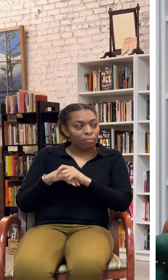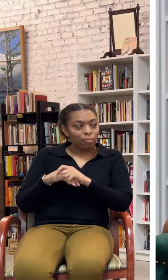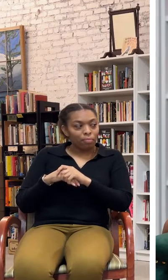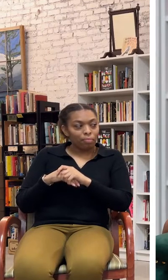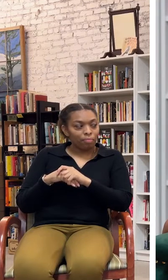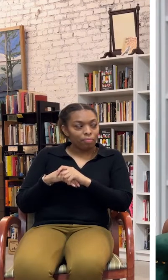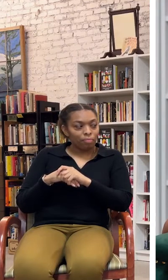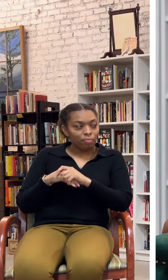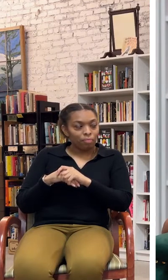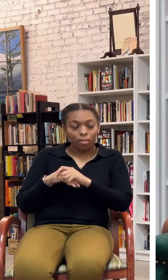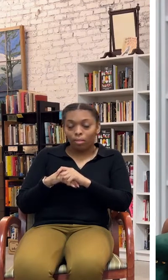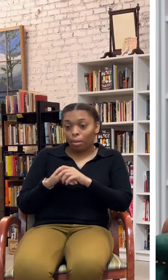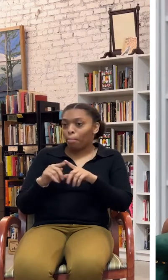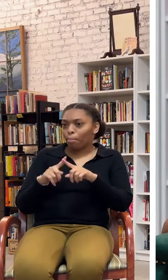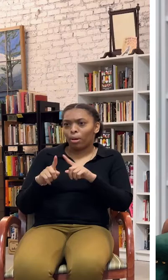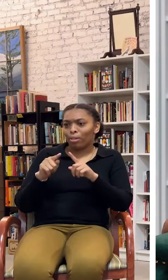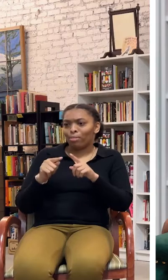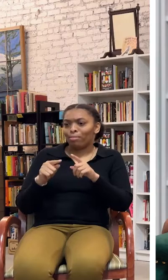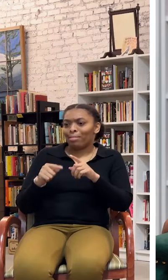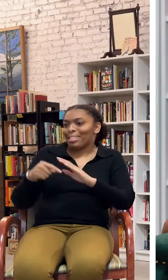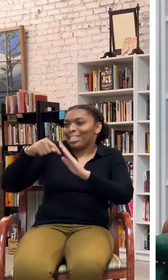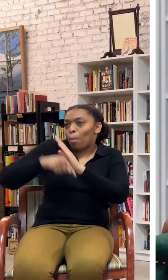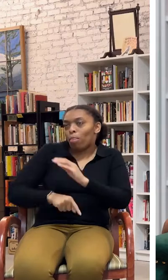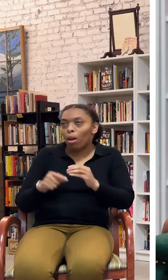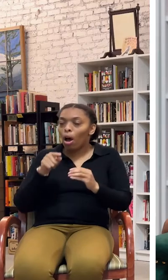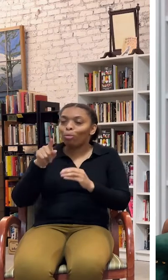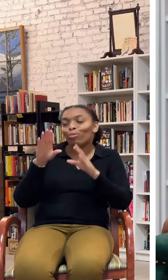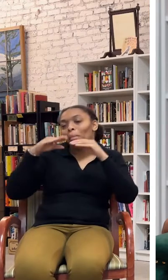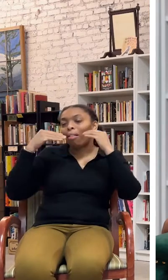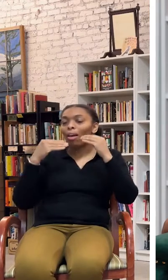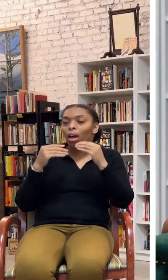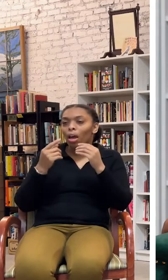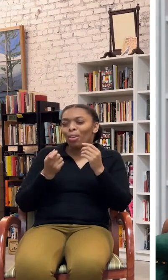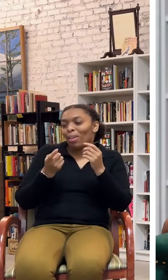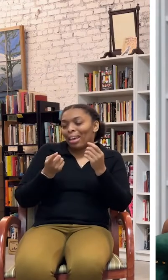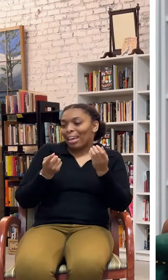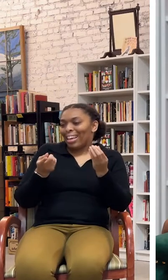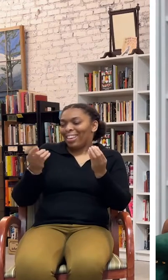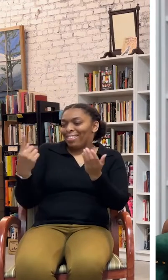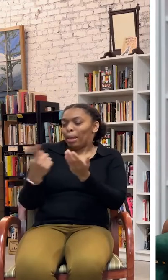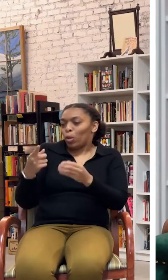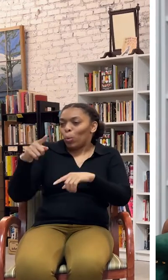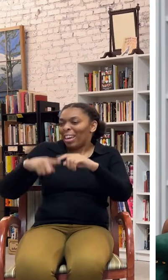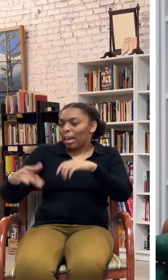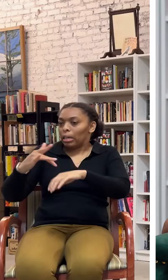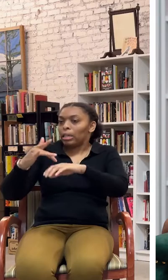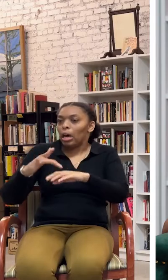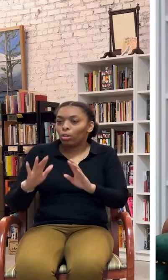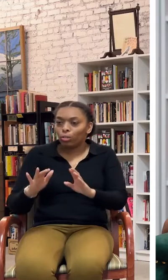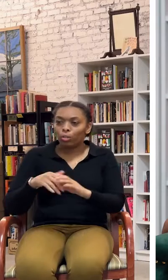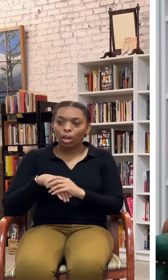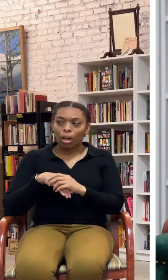yes, that it's much deeper than that. It's not just it's almost intangible, kind of. I was saying last night,